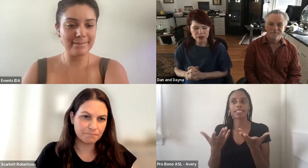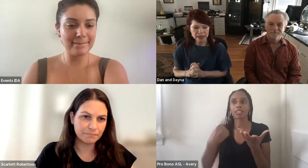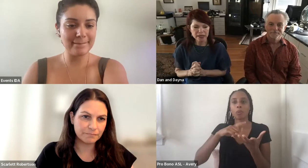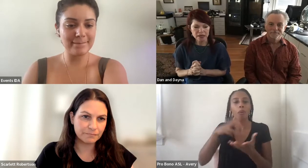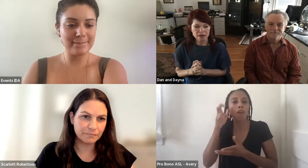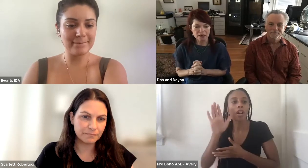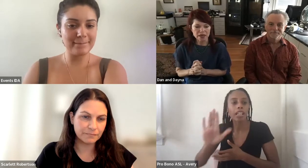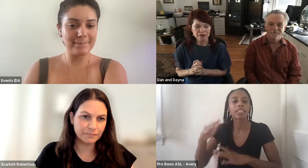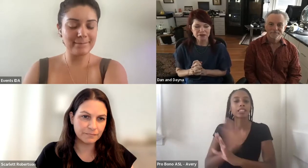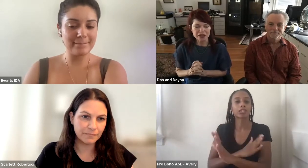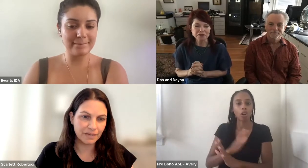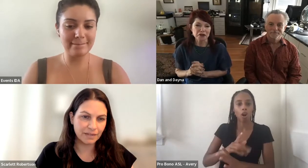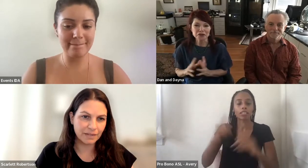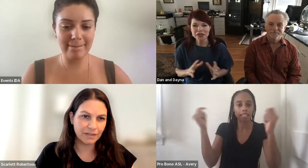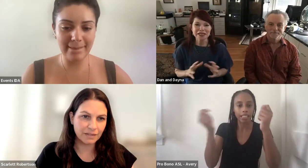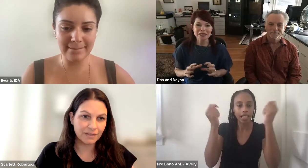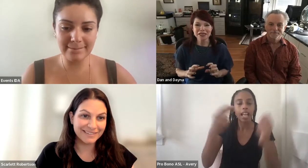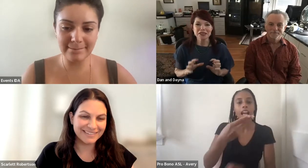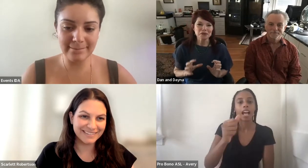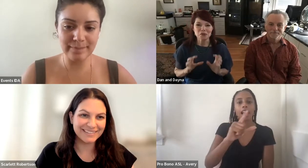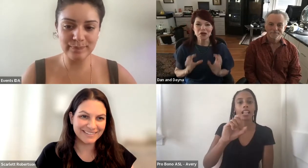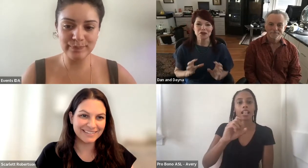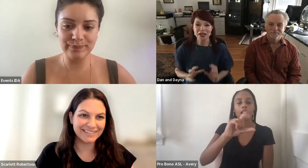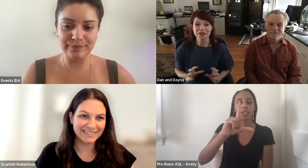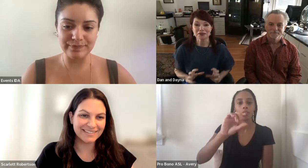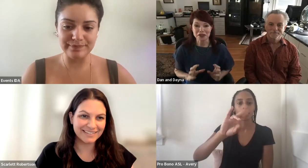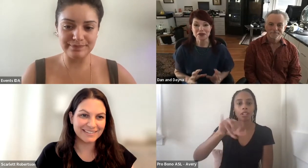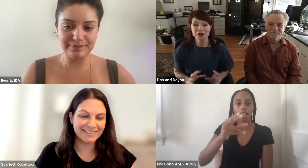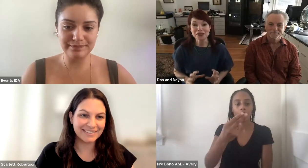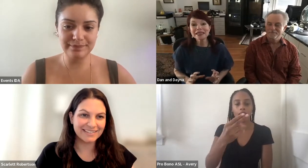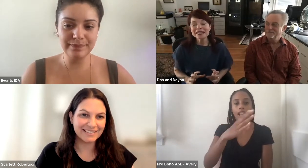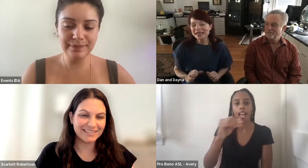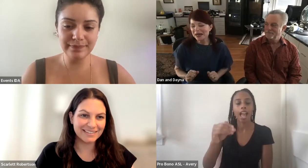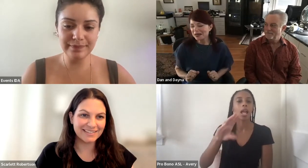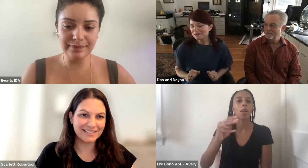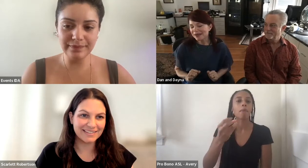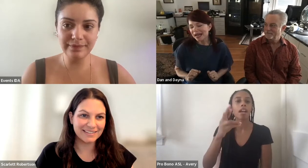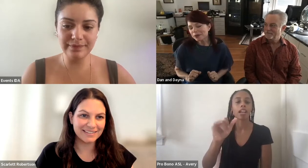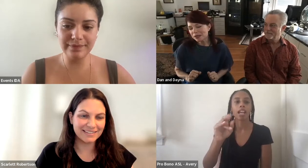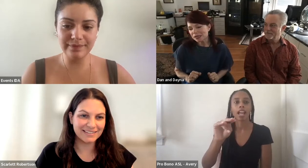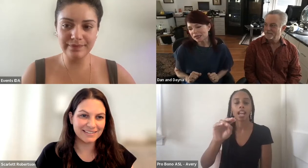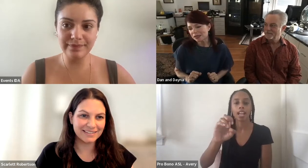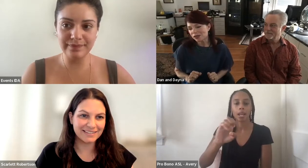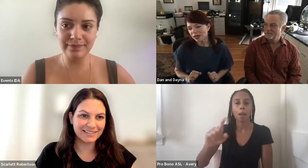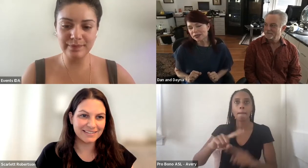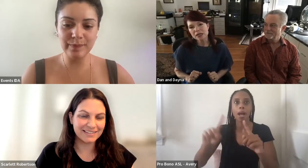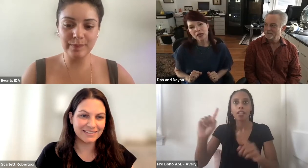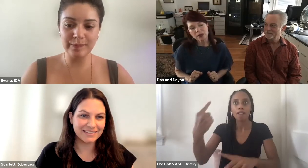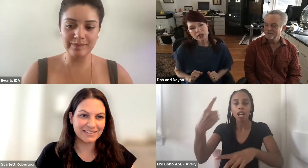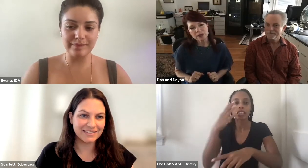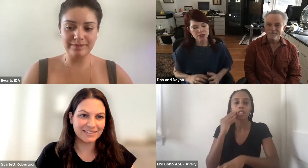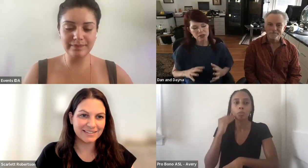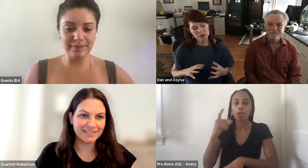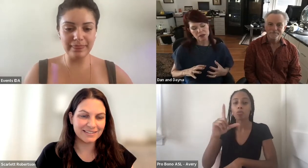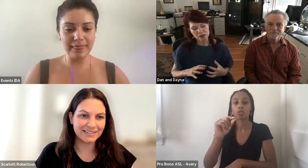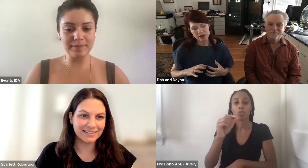first really kind of life-altering, like, we are fans of Leonard Cohen, happened in 2009 when